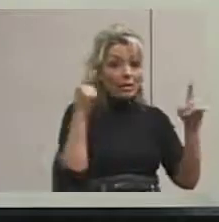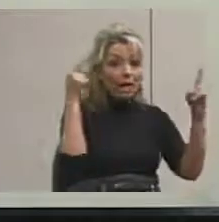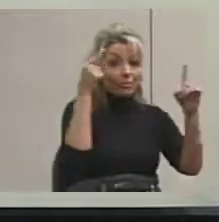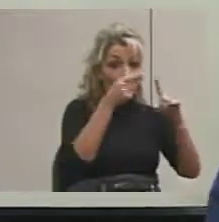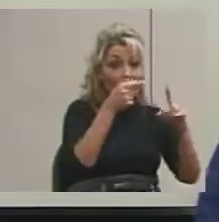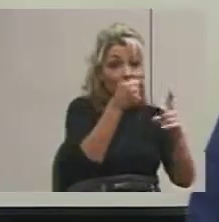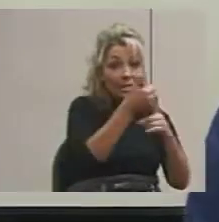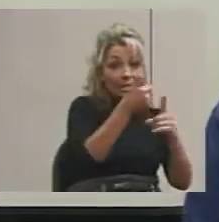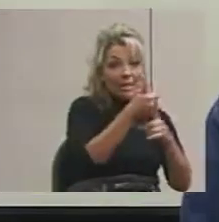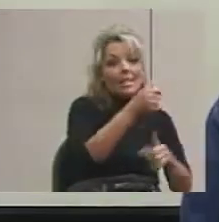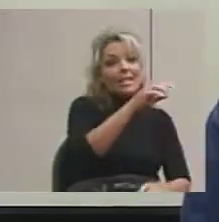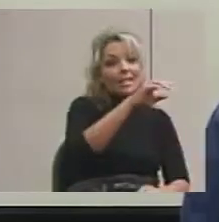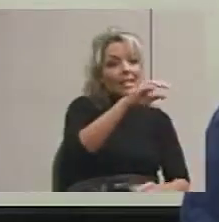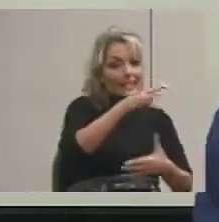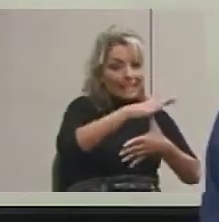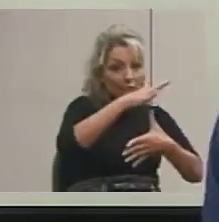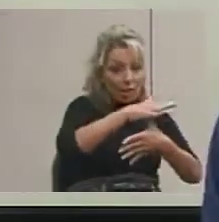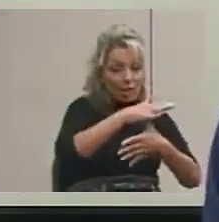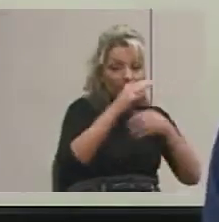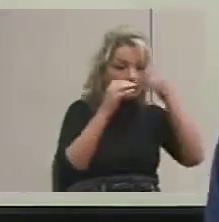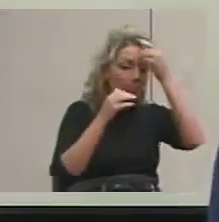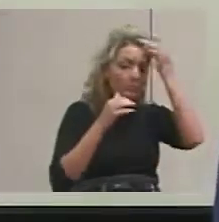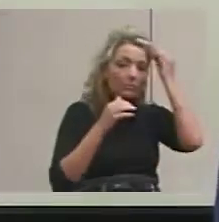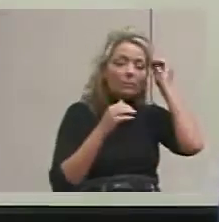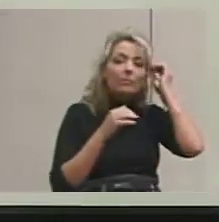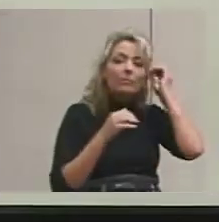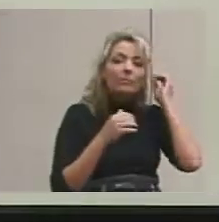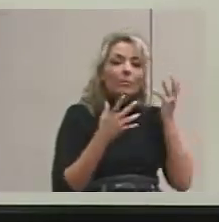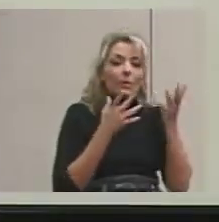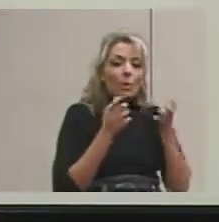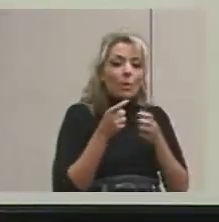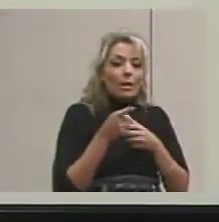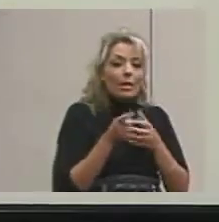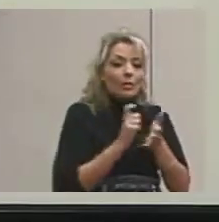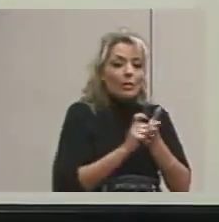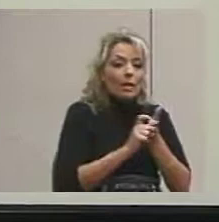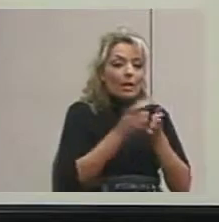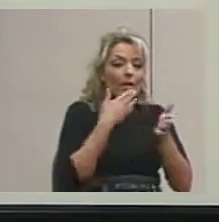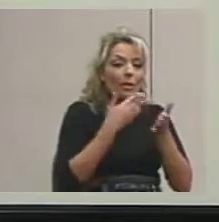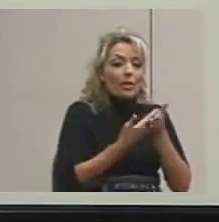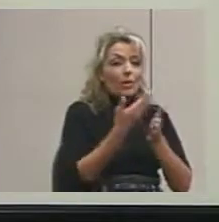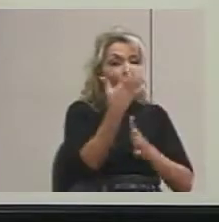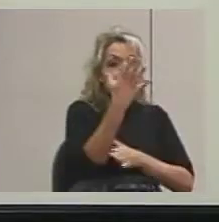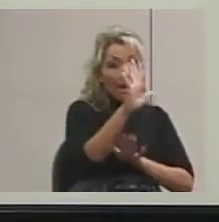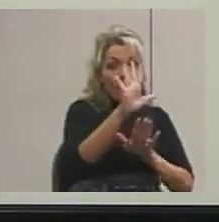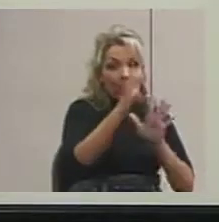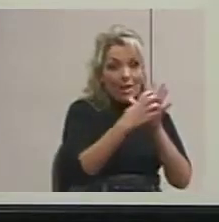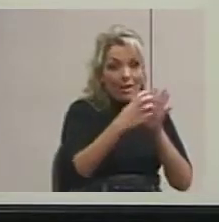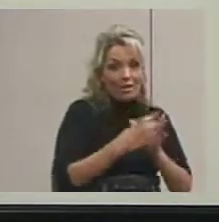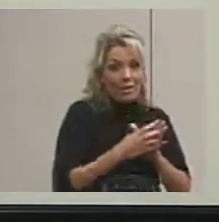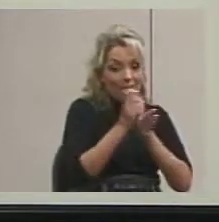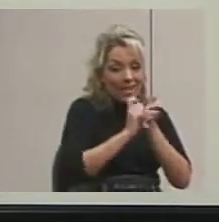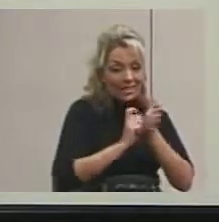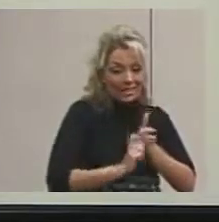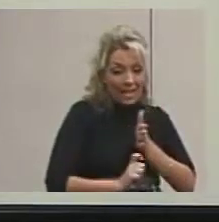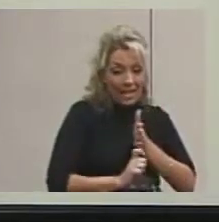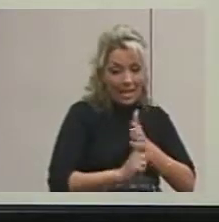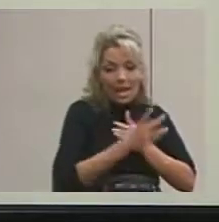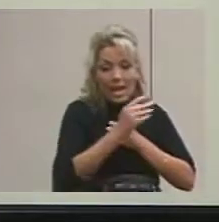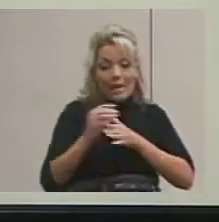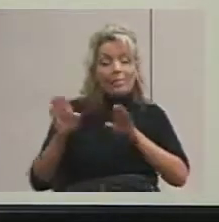actual IEP objectives were written for things like, writing a good 5-paragraph composition. There weren't behavior objectives